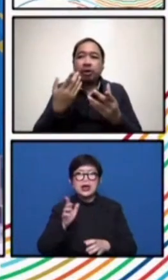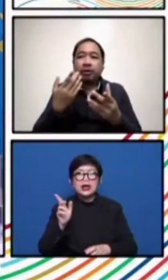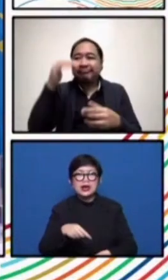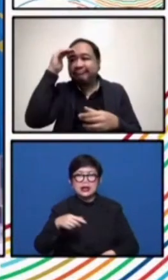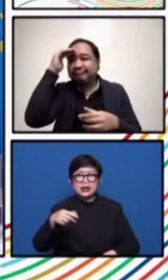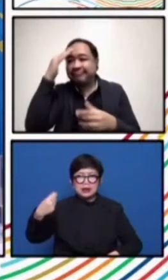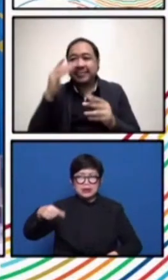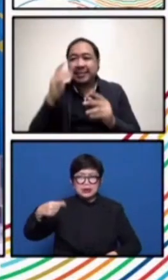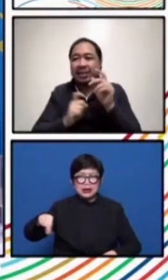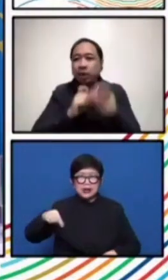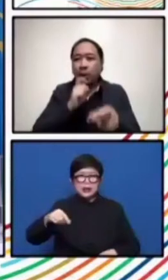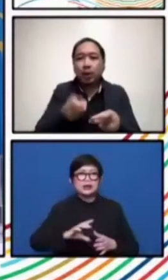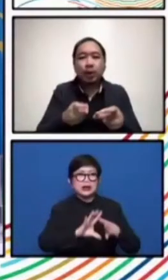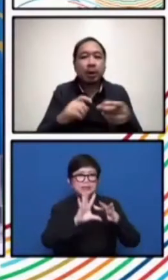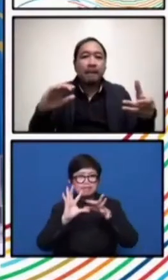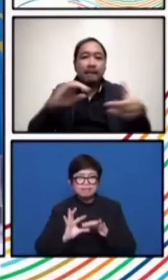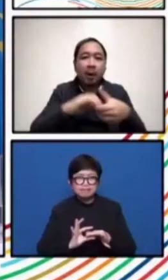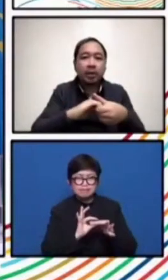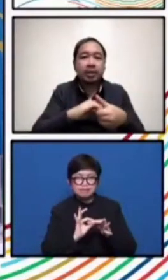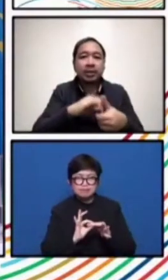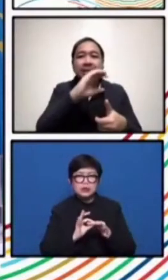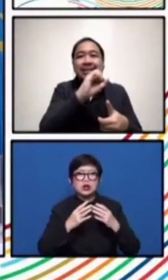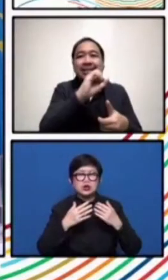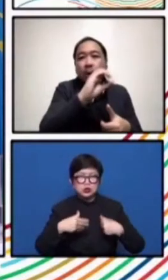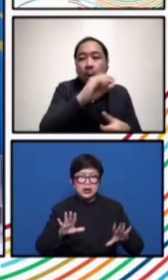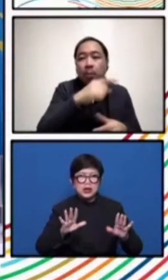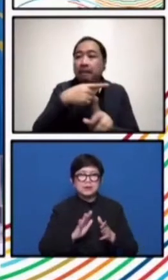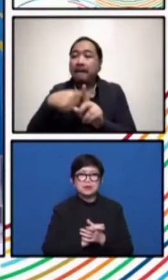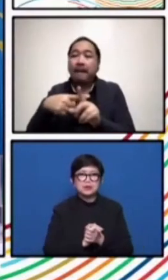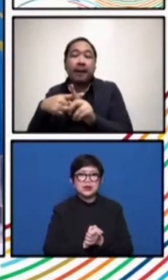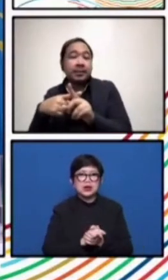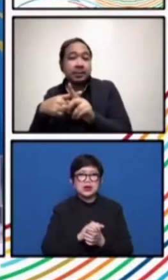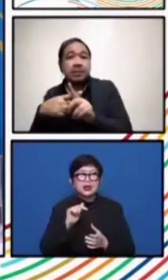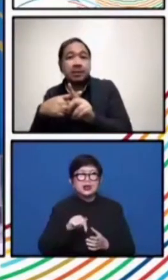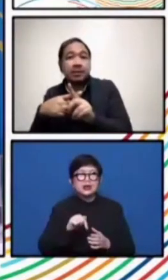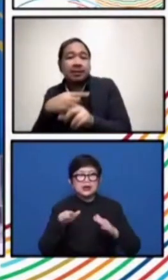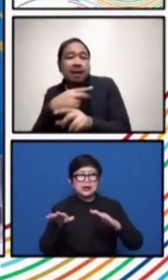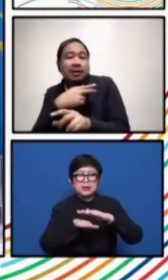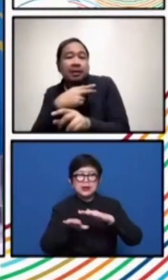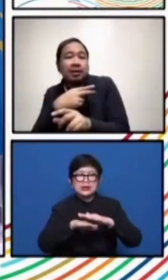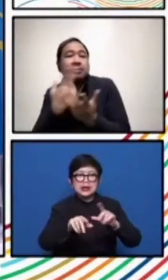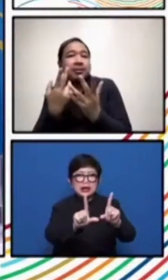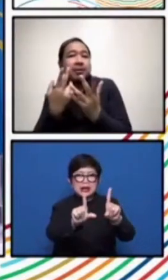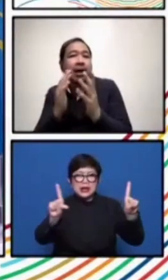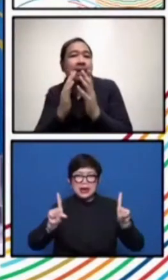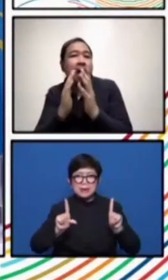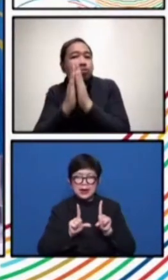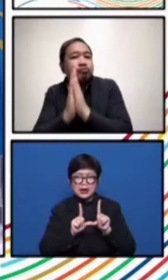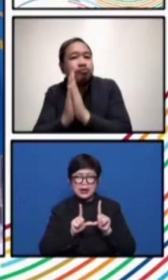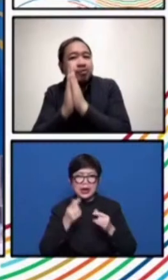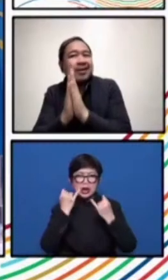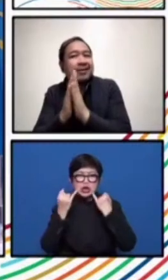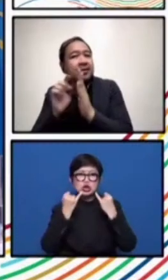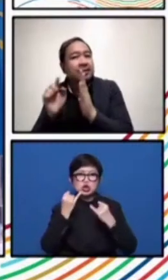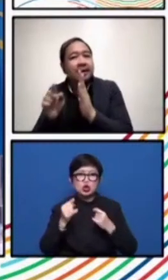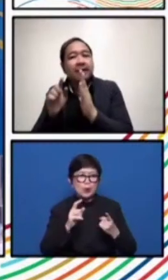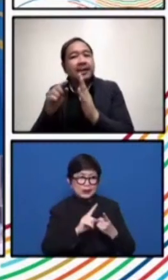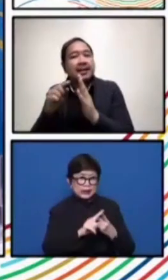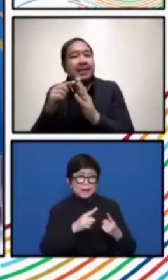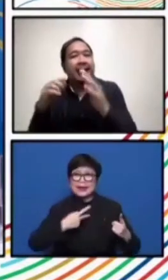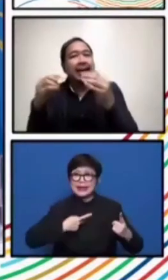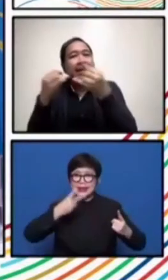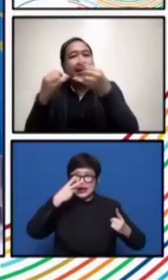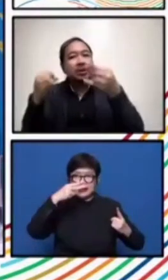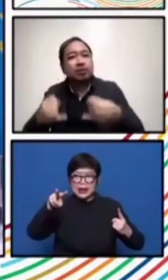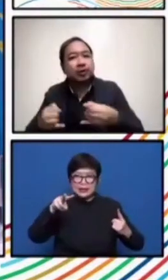csos and faith-based Institution issue number one that we um notice when all of